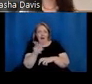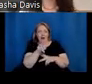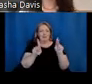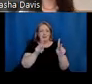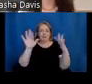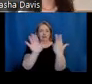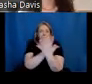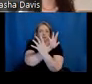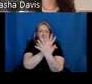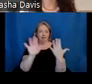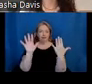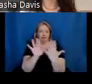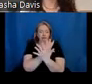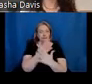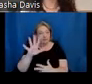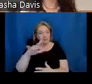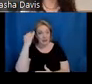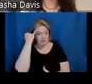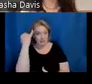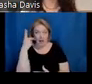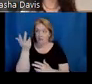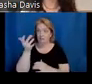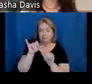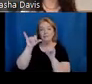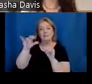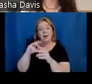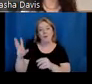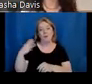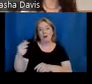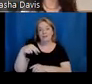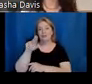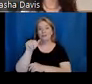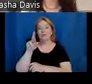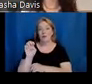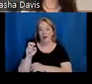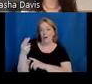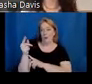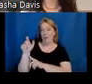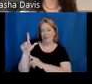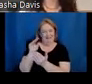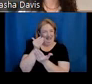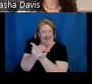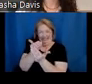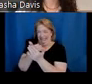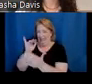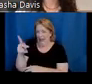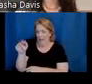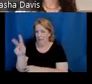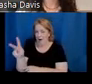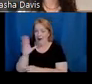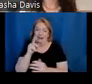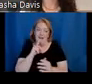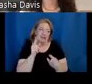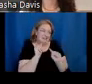Consider staying at the Washington Square Hotel so you can be steps away from the park and only blocks away from the Gross home